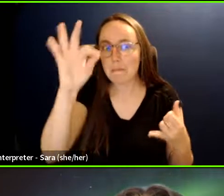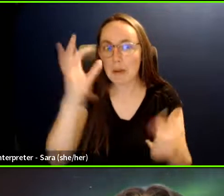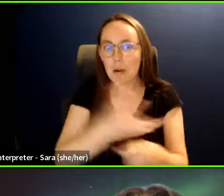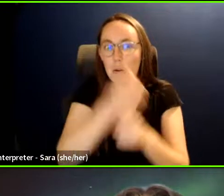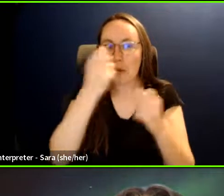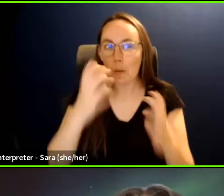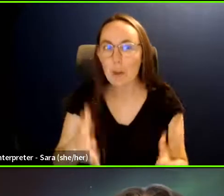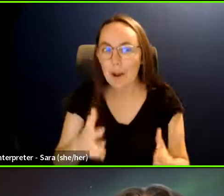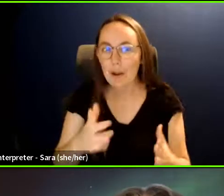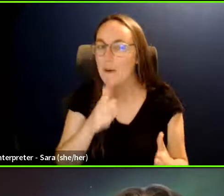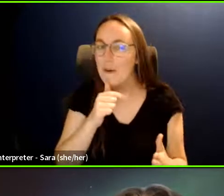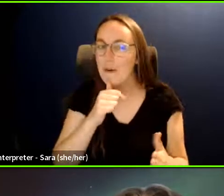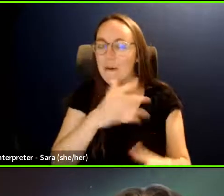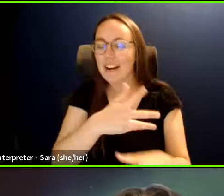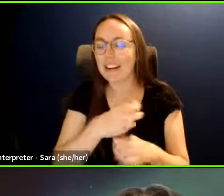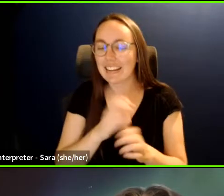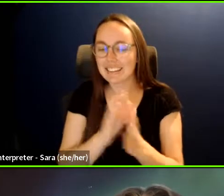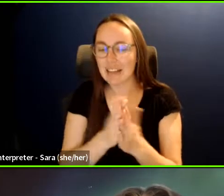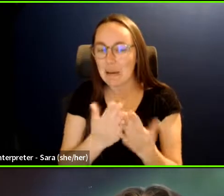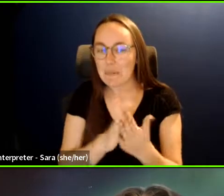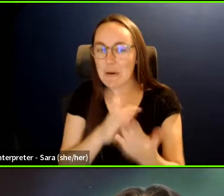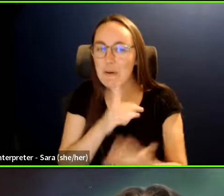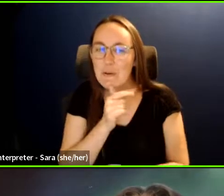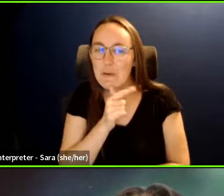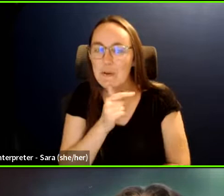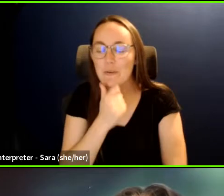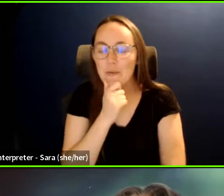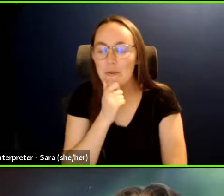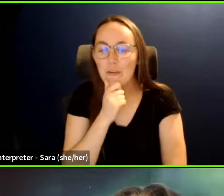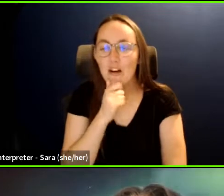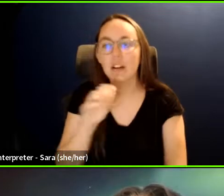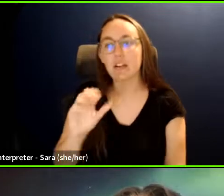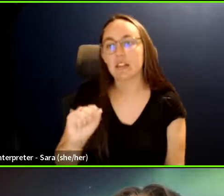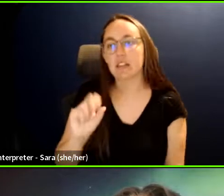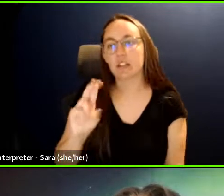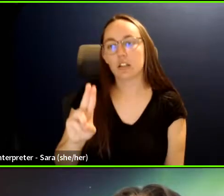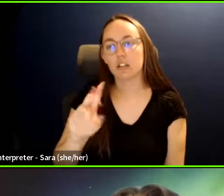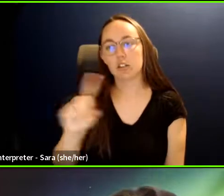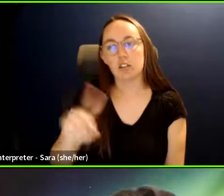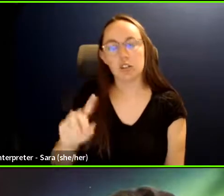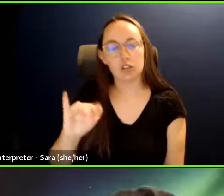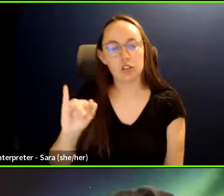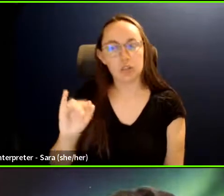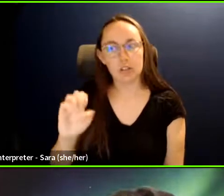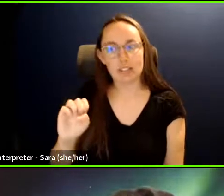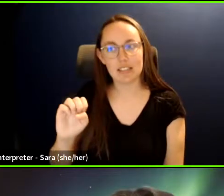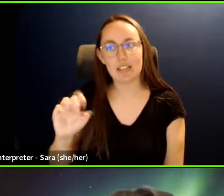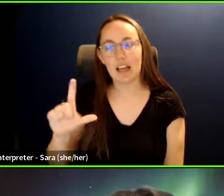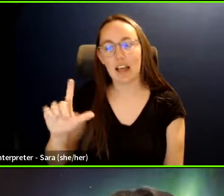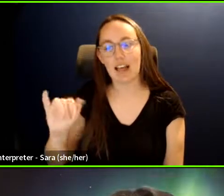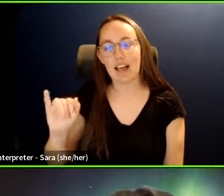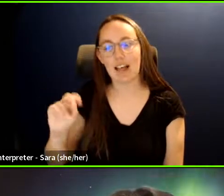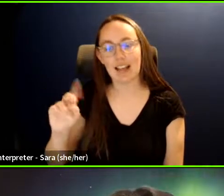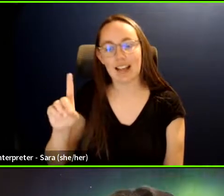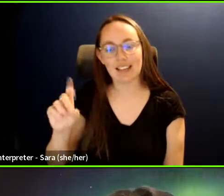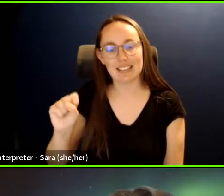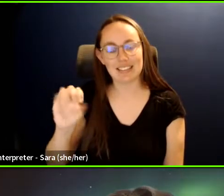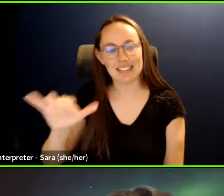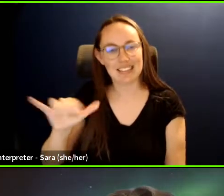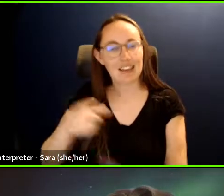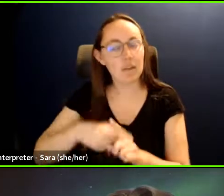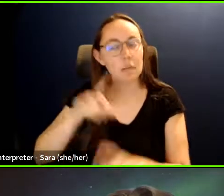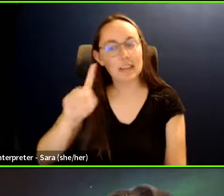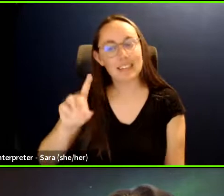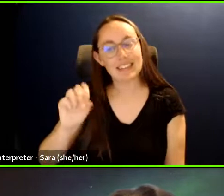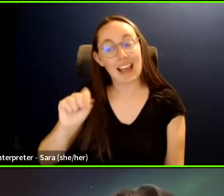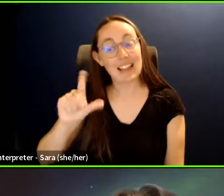Catherine. It looks like we have Susie Lindsay from DSLC. Do you want to talk and share with us what part of the state